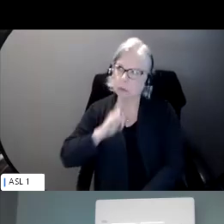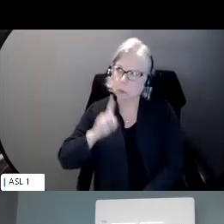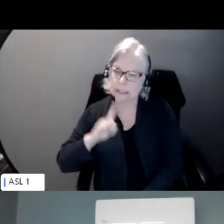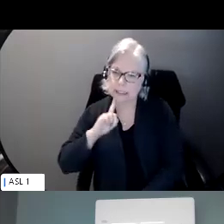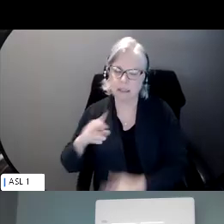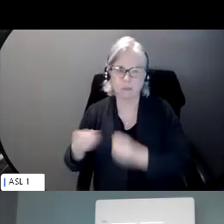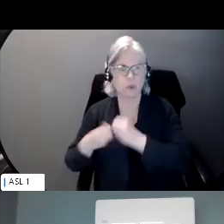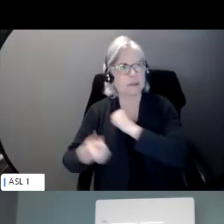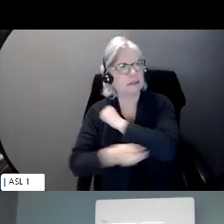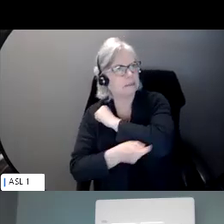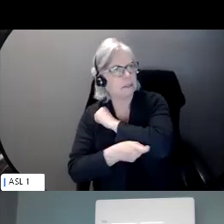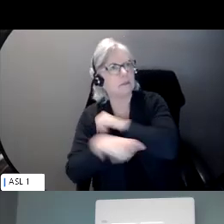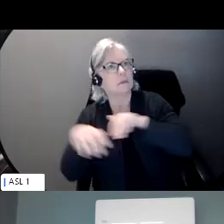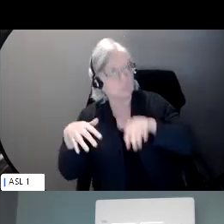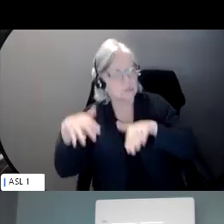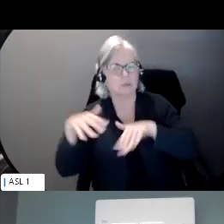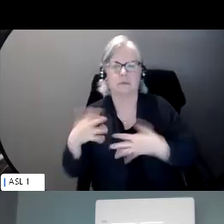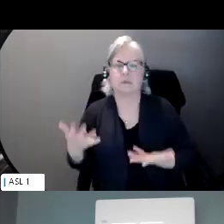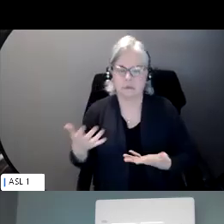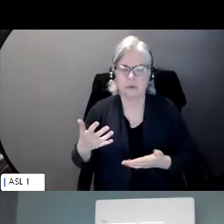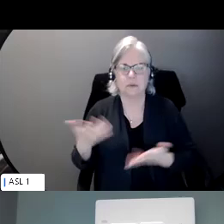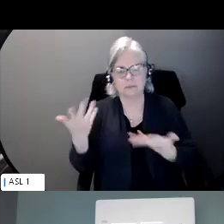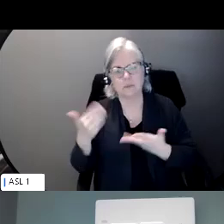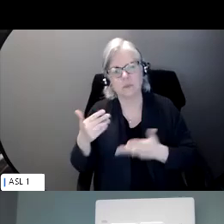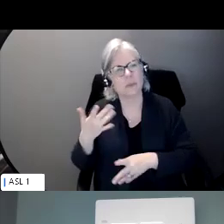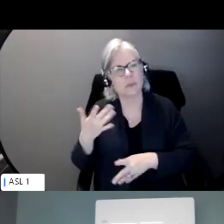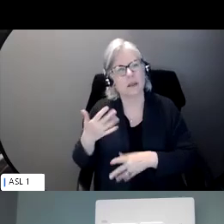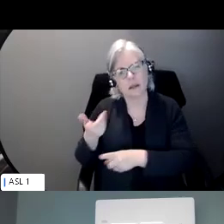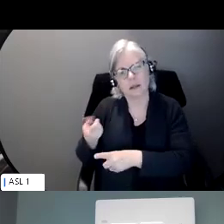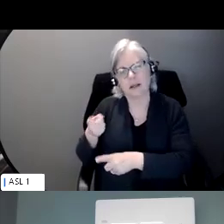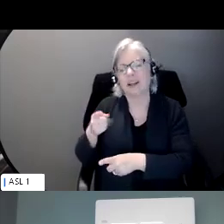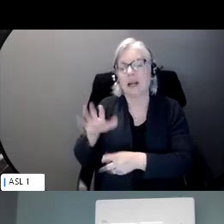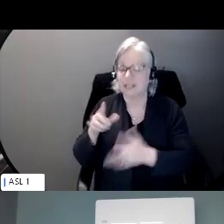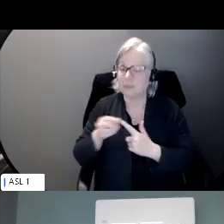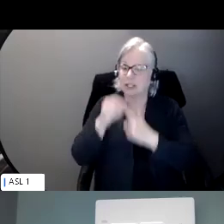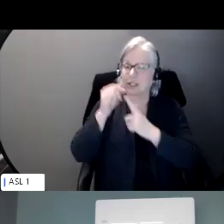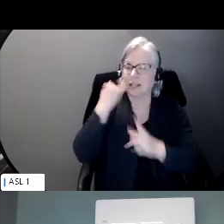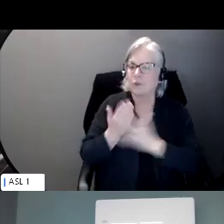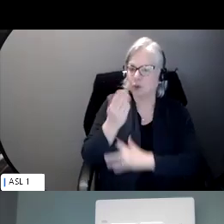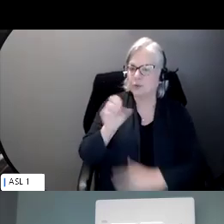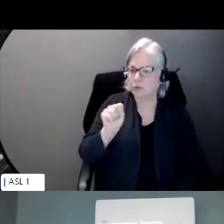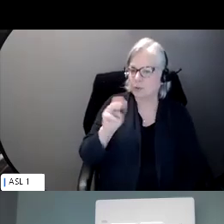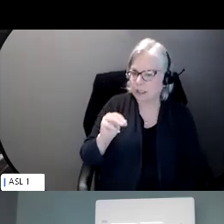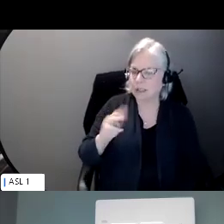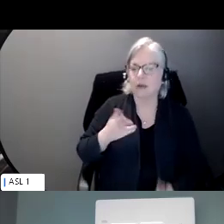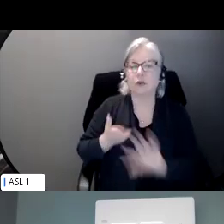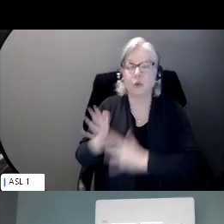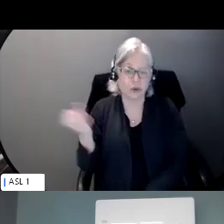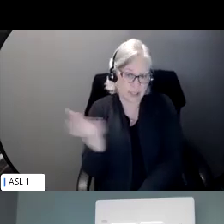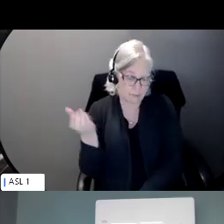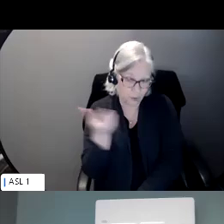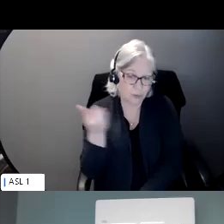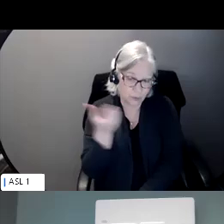And they're more vulnerable to scammers, particularly through social media and through their cell phones for those that are using